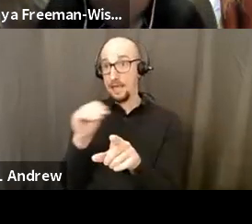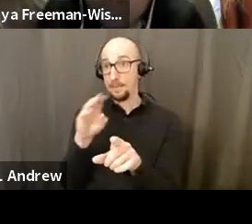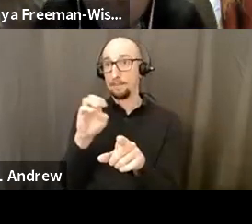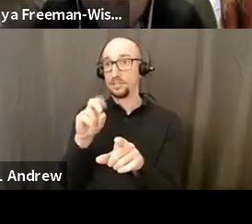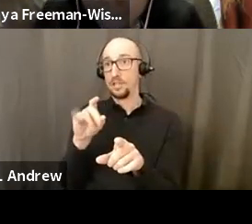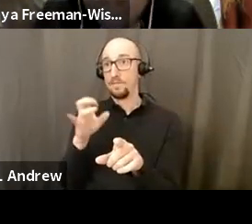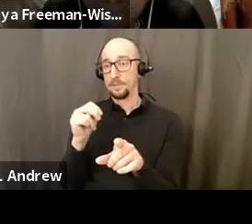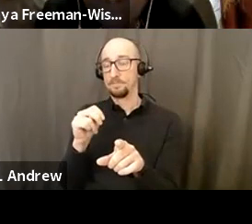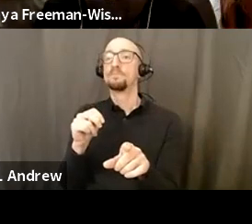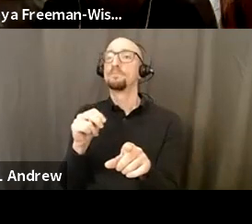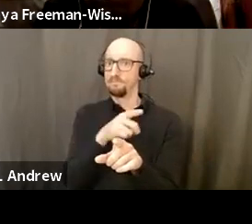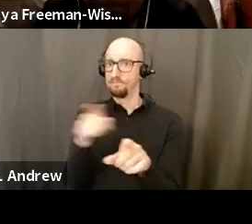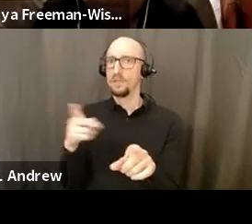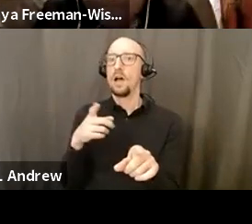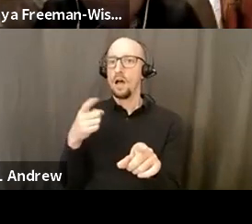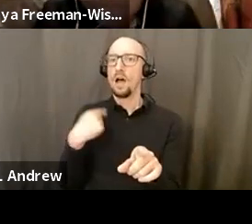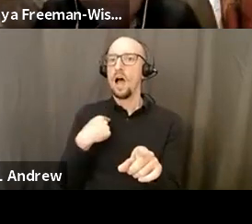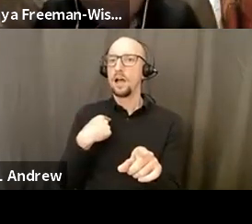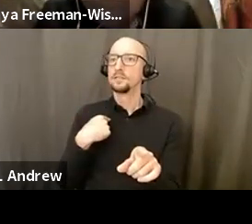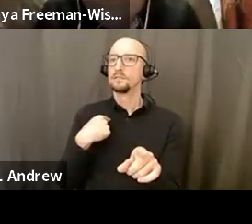I believe, yeah, to